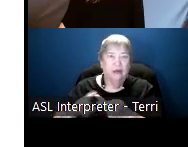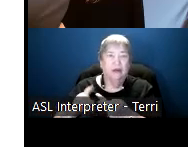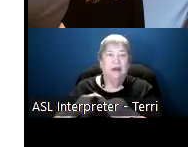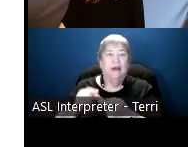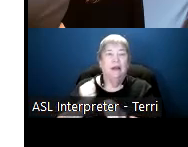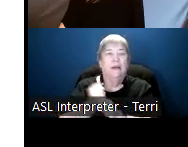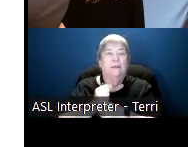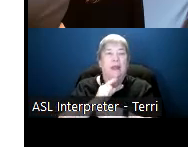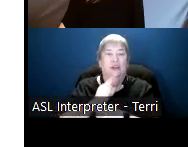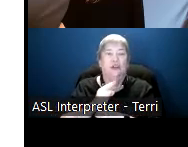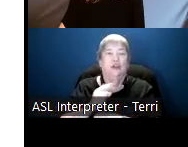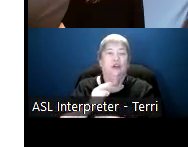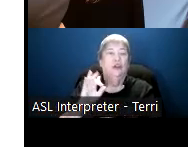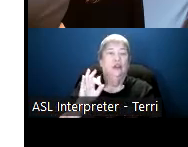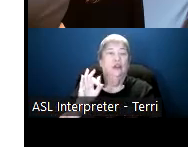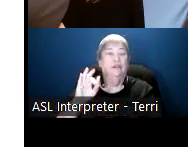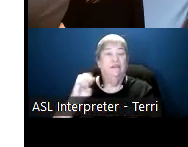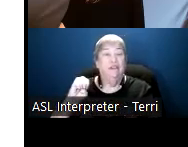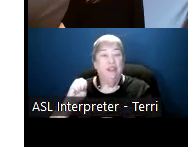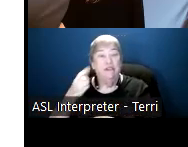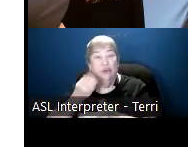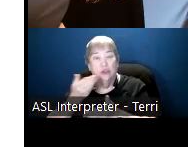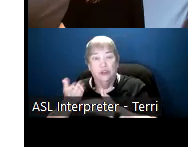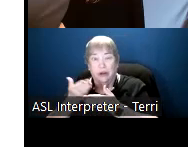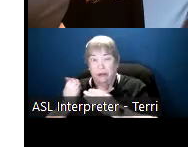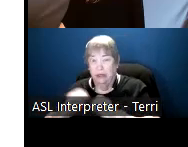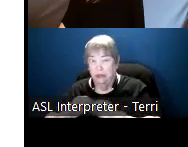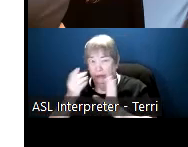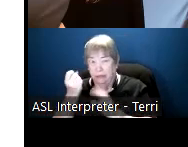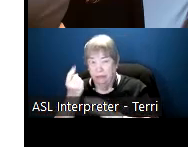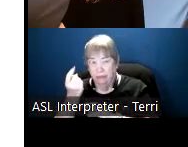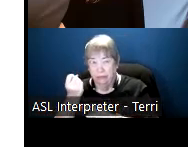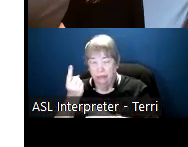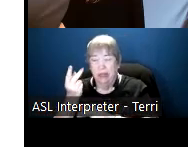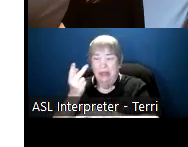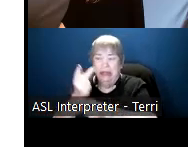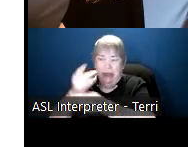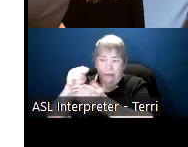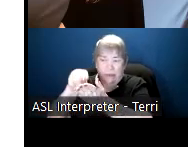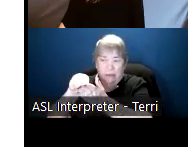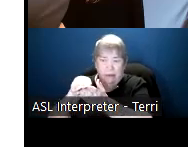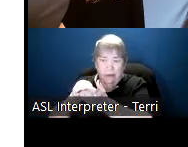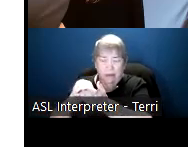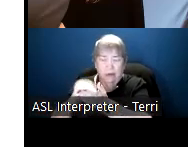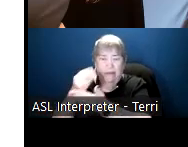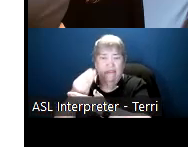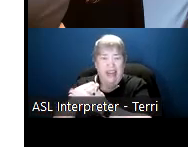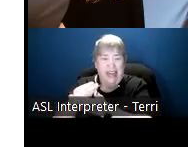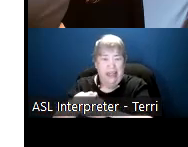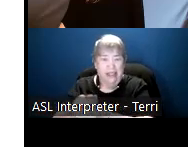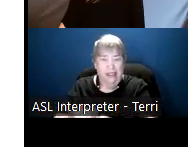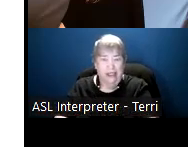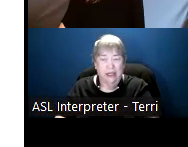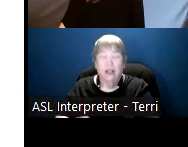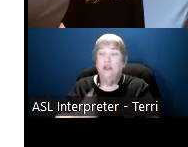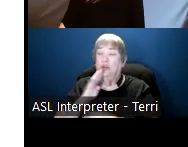maintain adequate and accurate financial records. So not only are these ethics talking about your interactions with